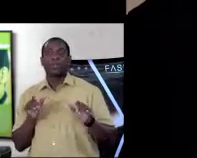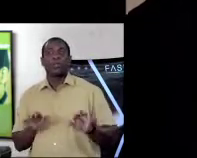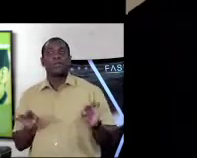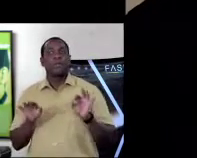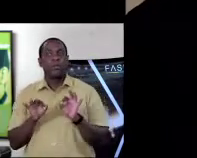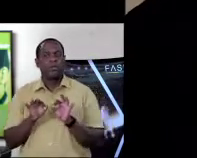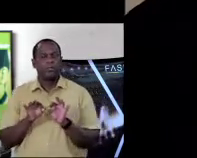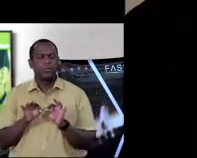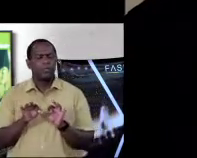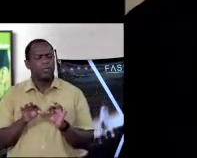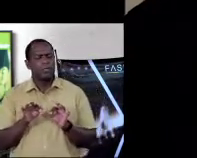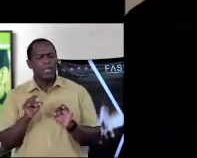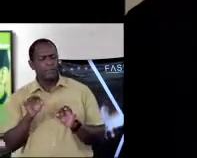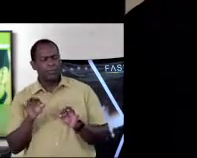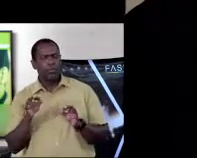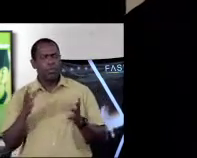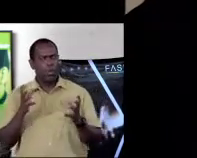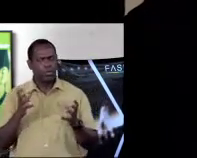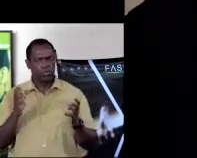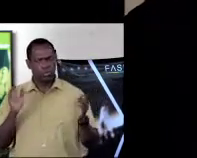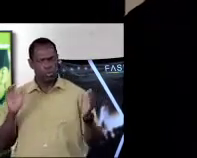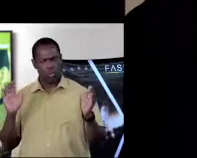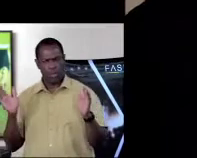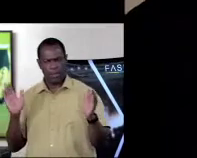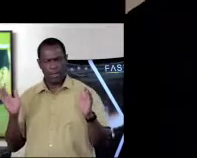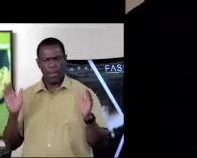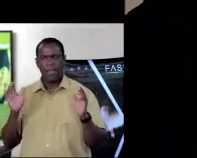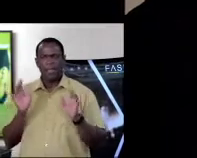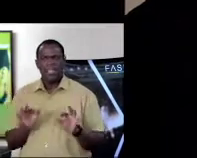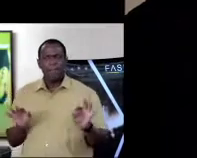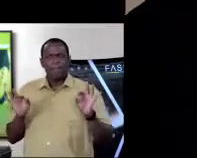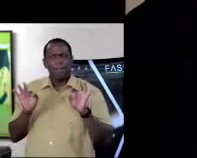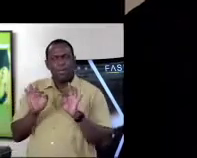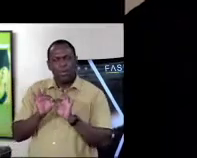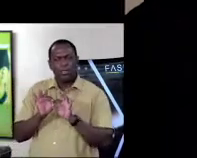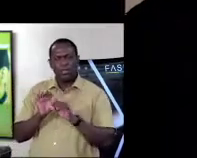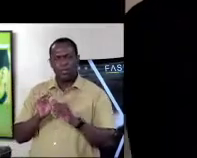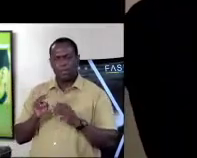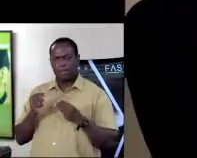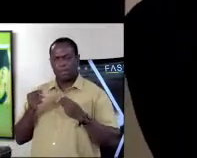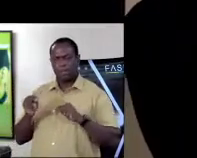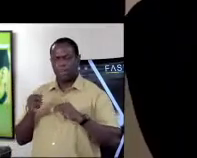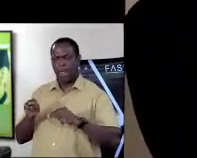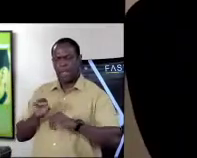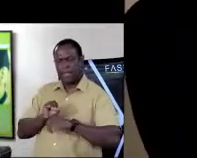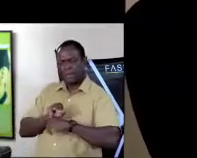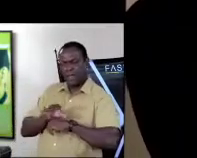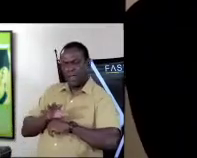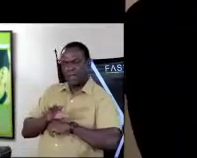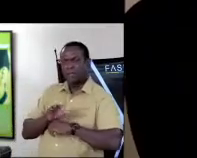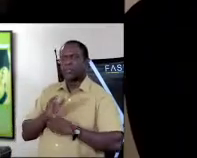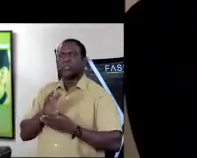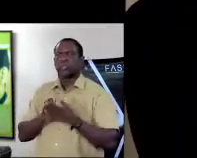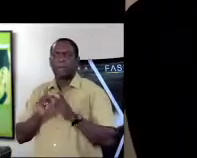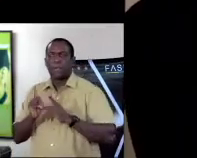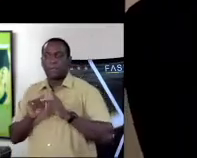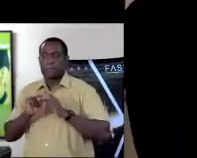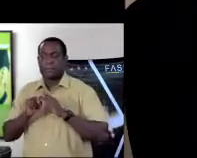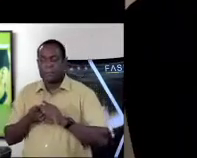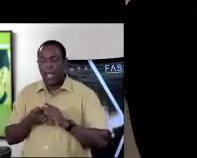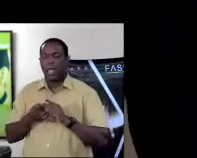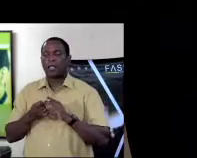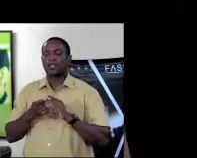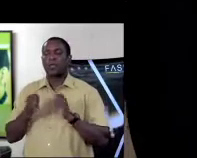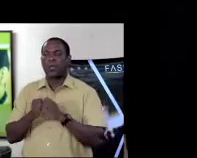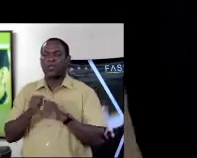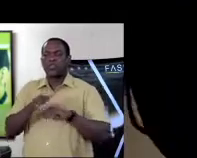indicators for persons that have started a journey with slow fashion as their philosophy? And how